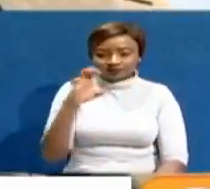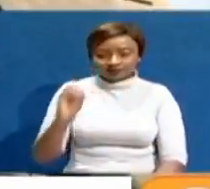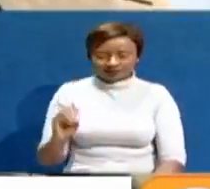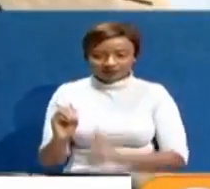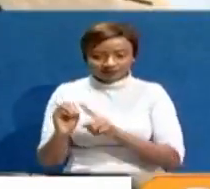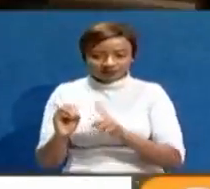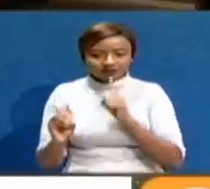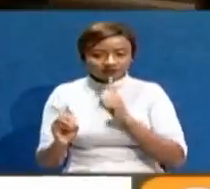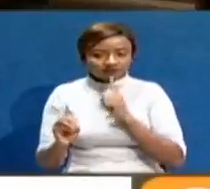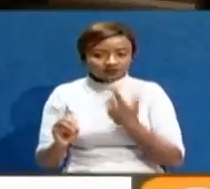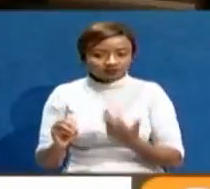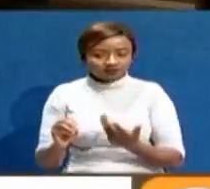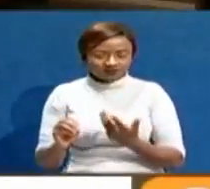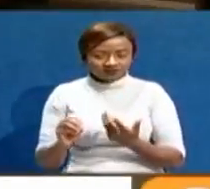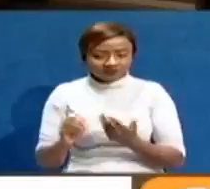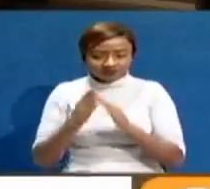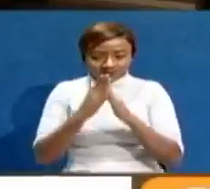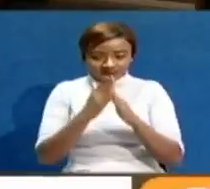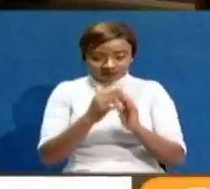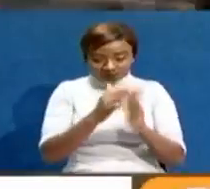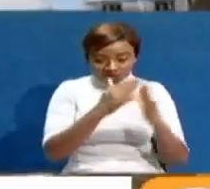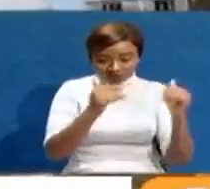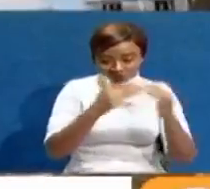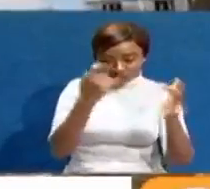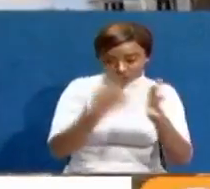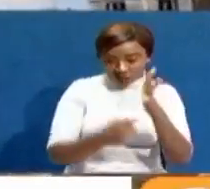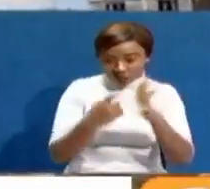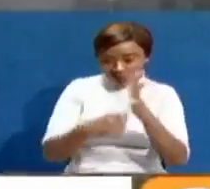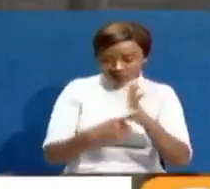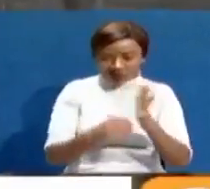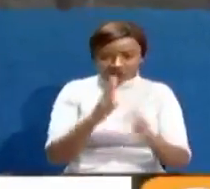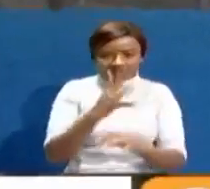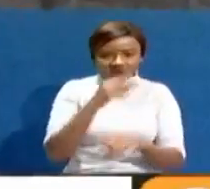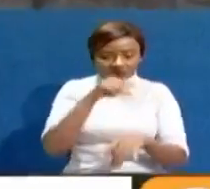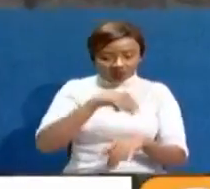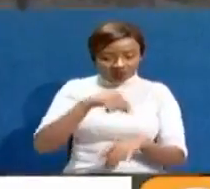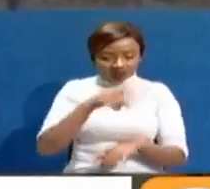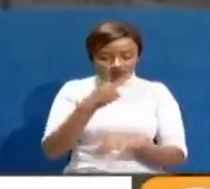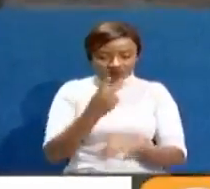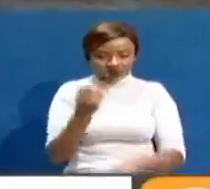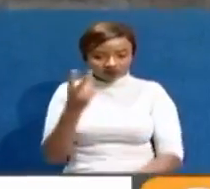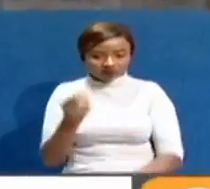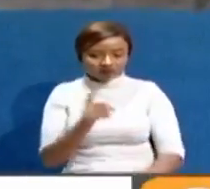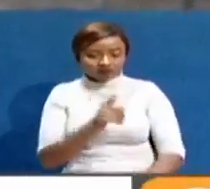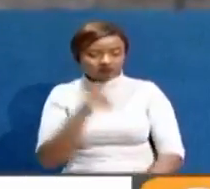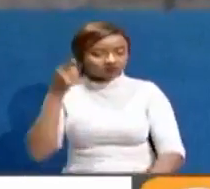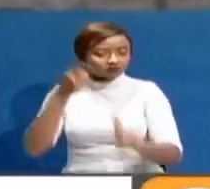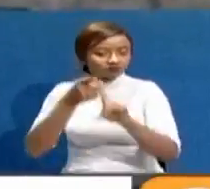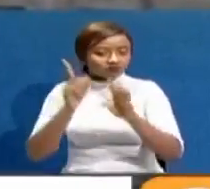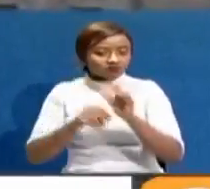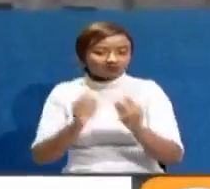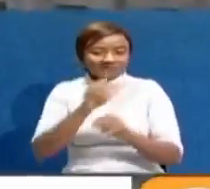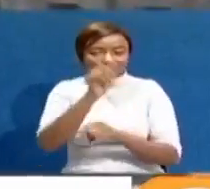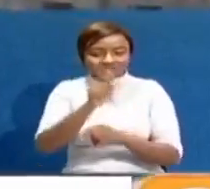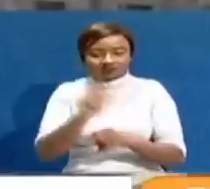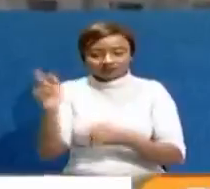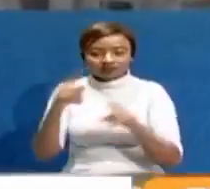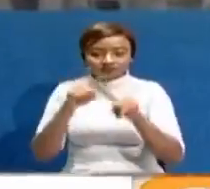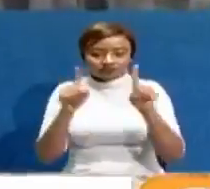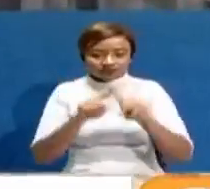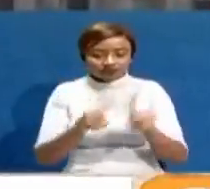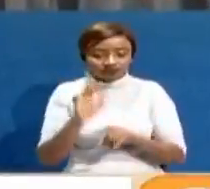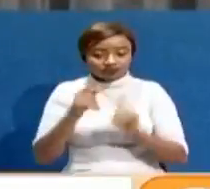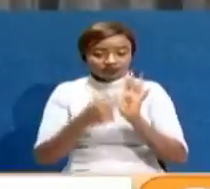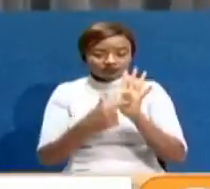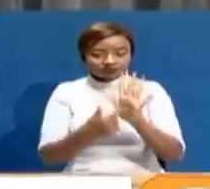Olaka indicated that house prices in the fourth quarter of 2020 were largely driven by regional differences, an indication